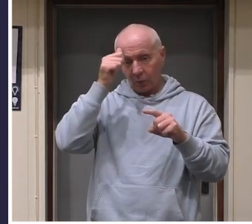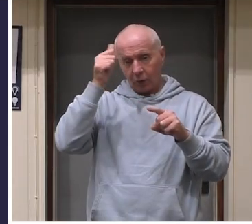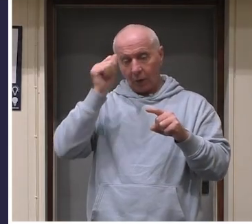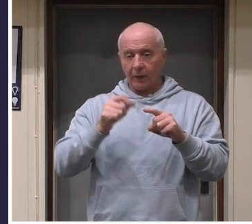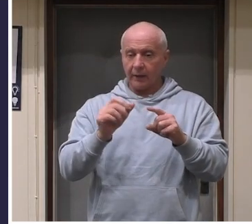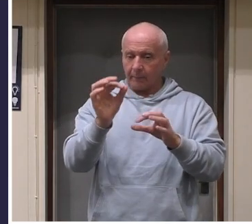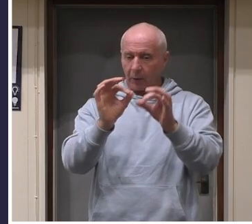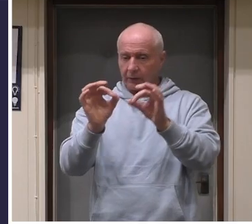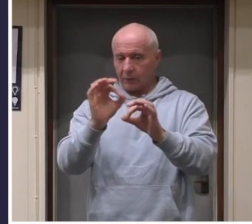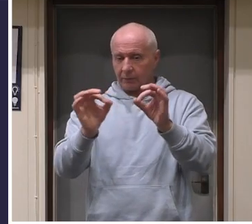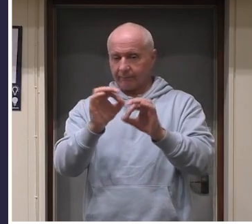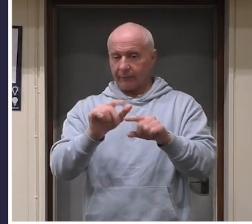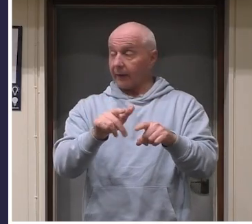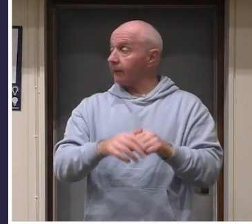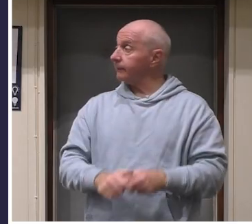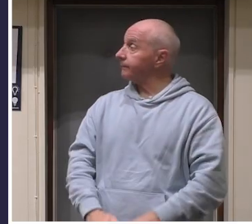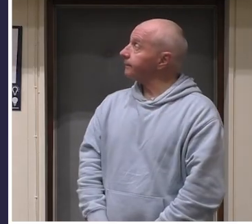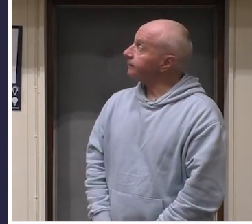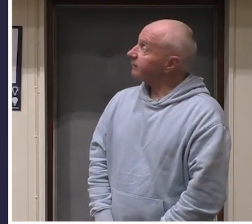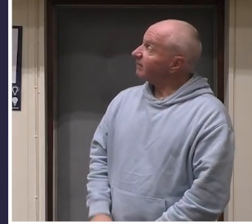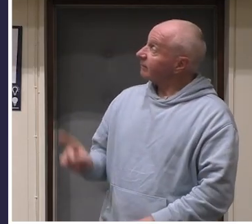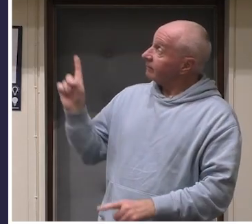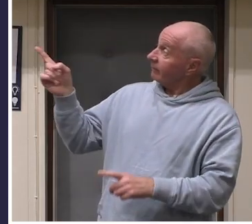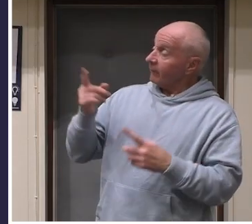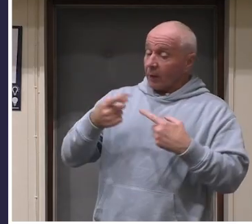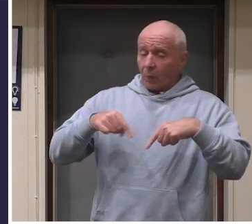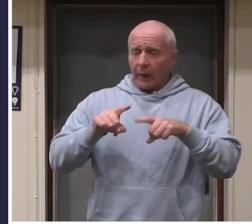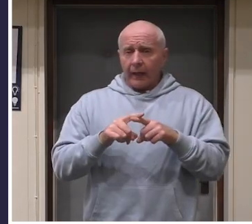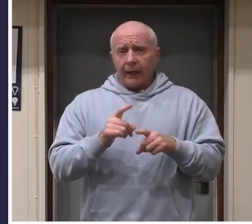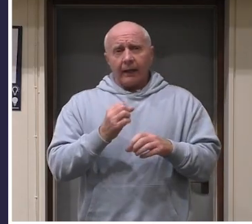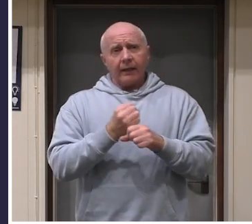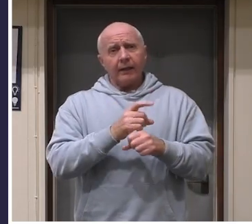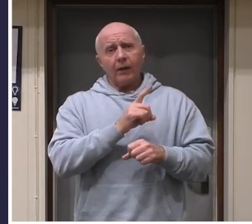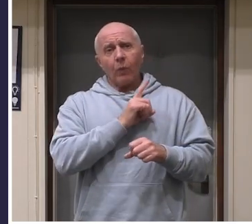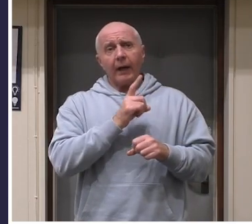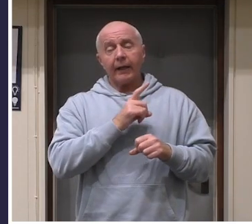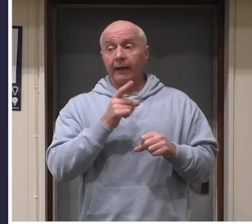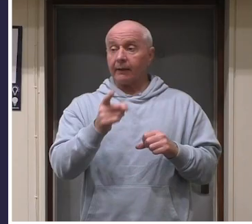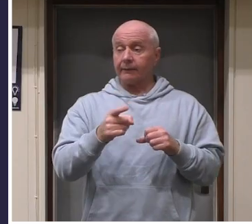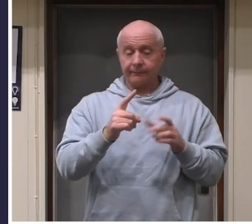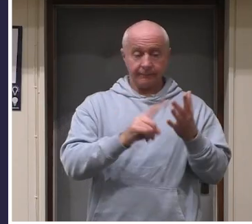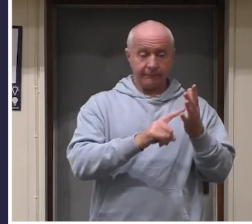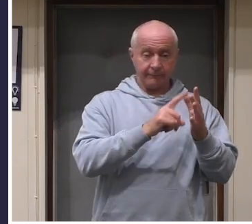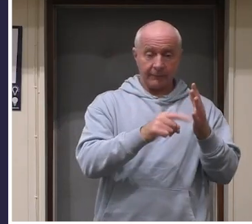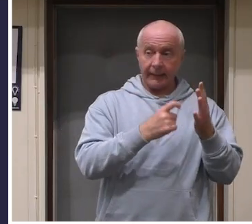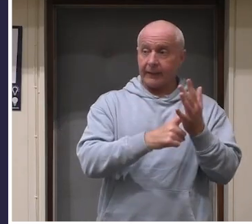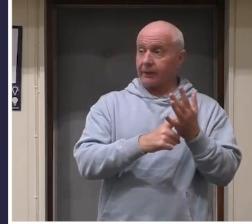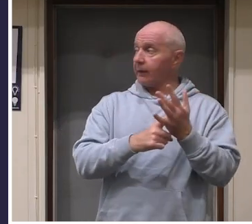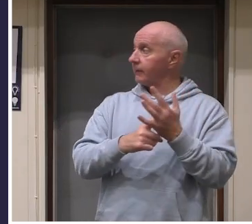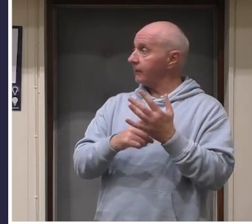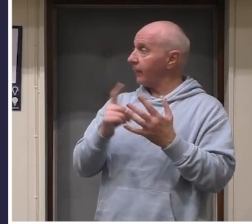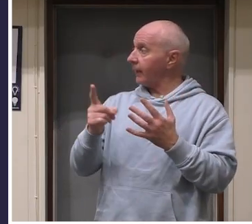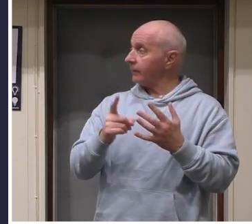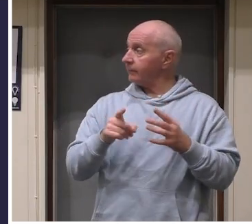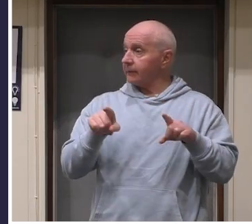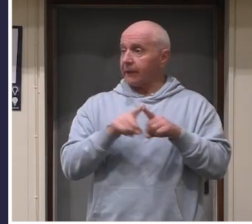is there. And the reason we do that is because if you trap it inside a vacuum, you trap it in a laser, then you can put the whole setup inside a